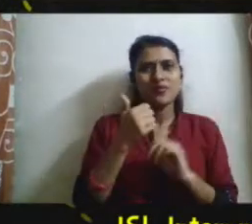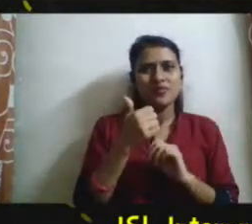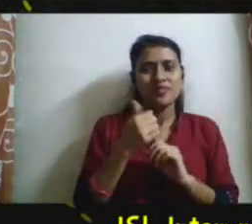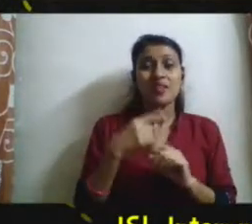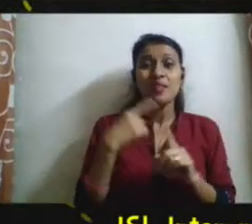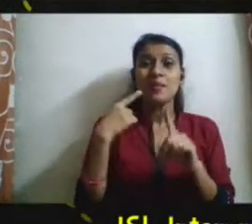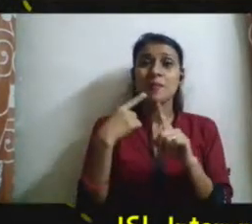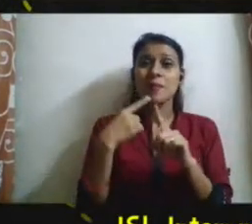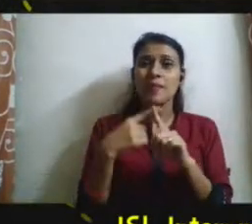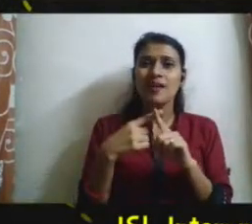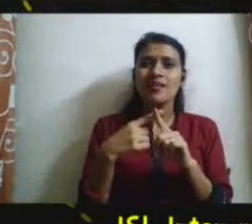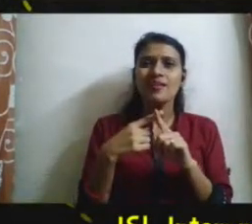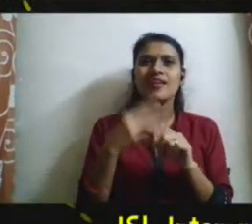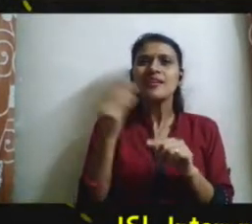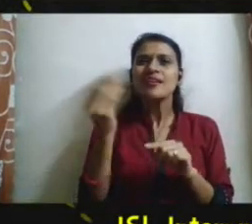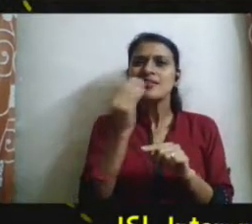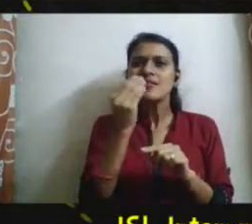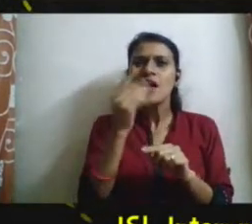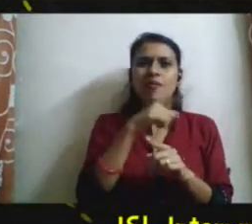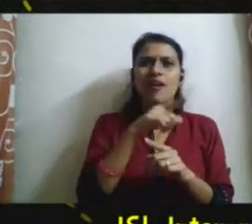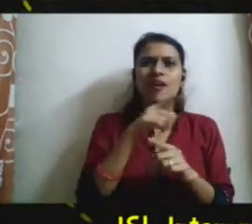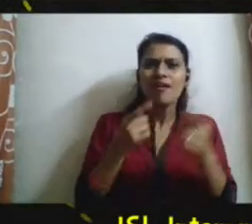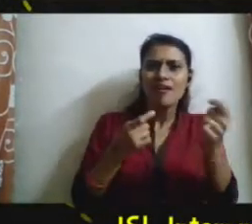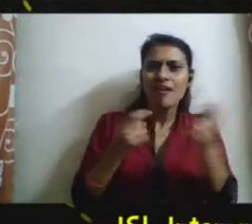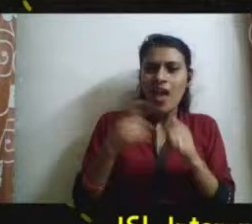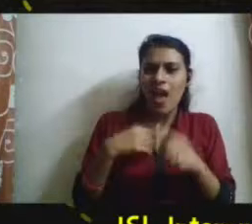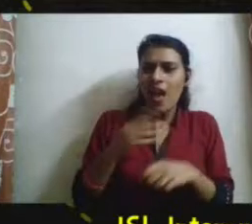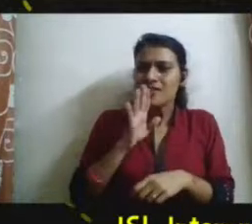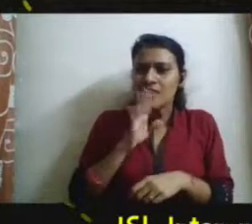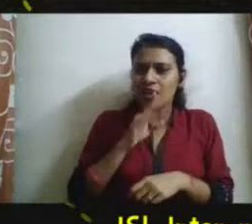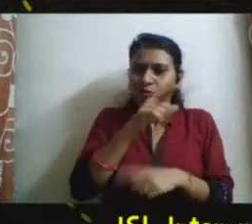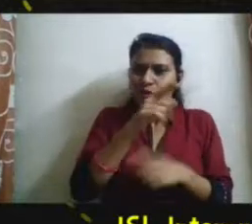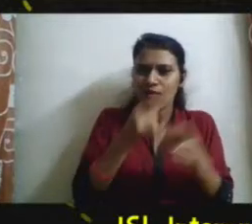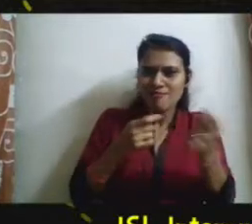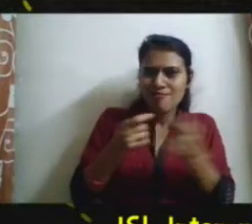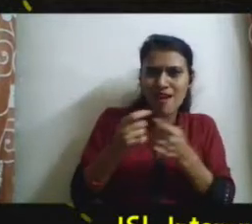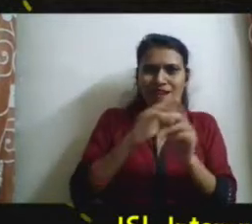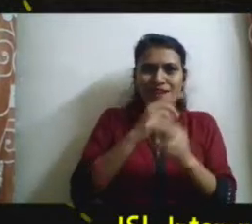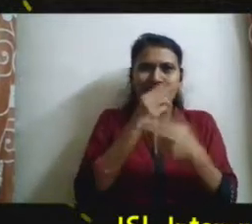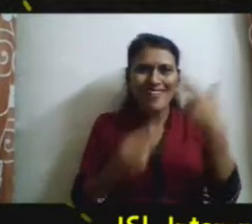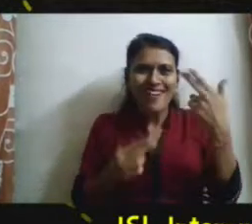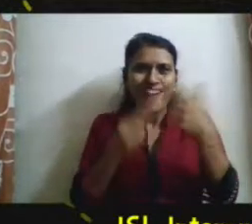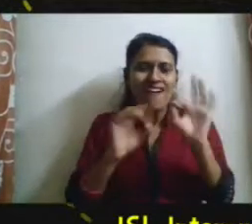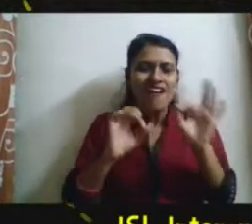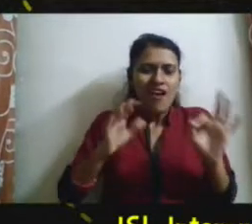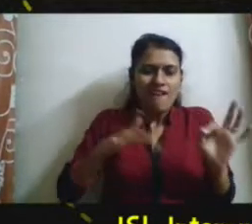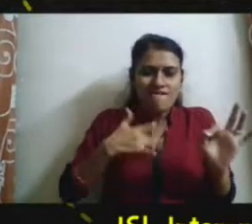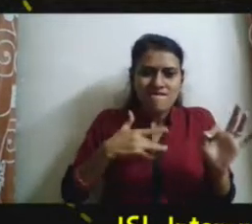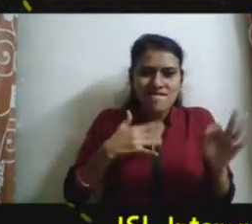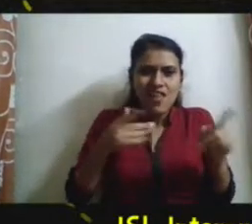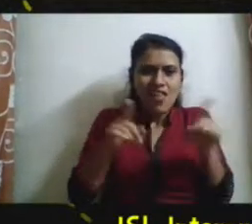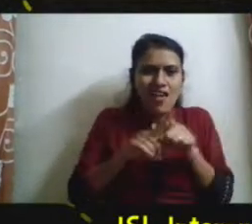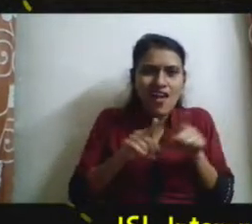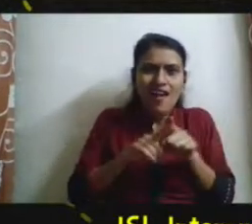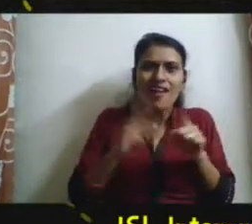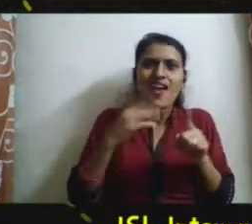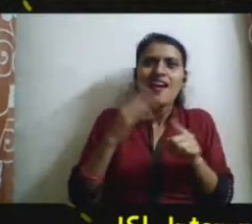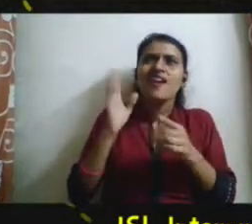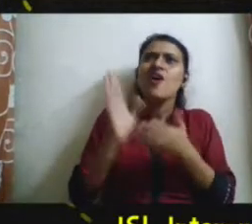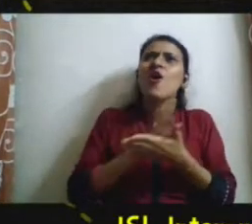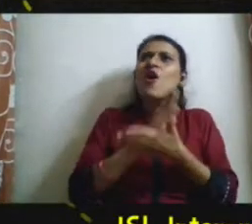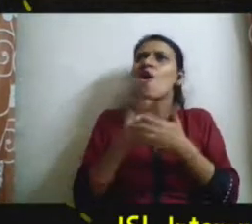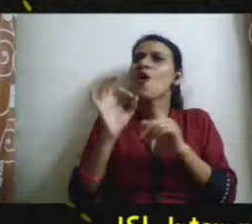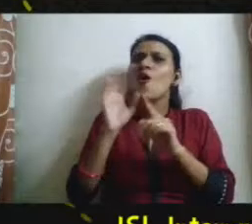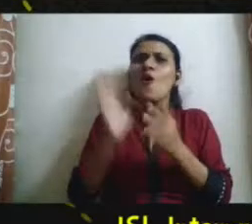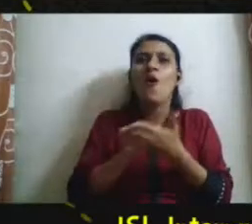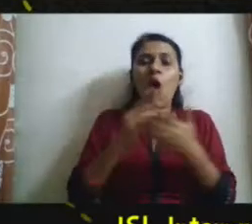when you summed up, you did it so much better than what I said, that I was almost feeling like, you know, I'm hearing a nice piece of poetry and saying, oh